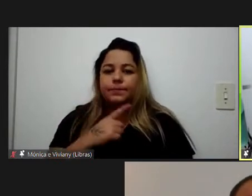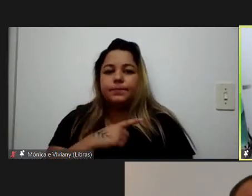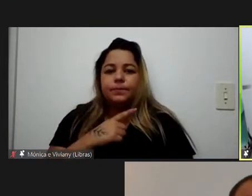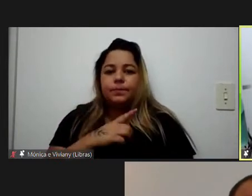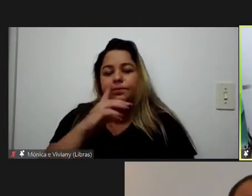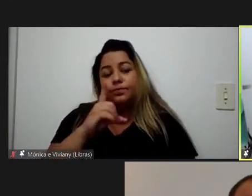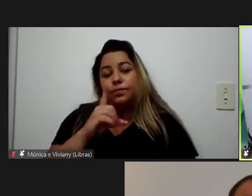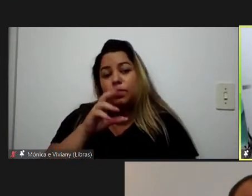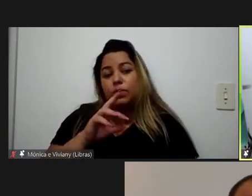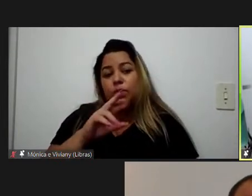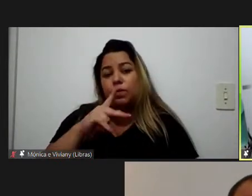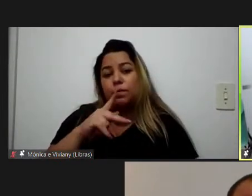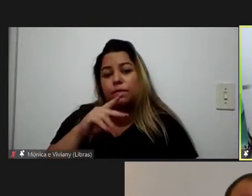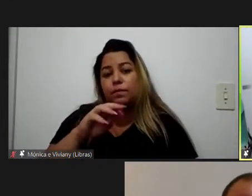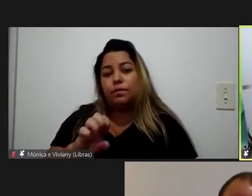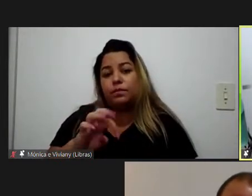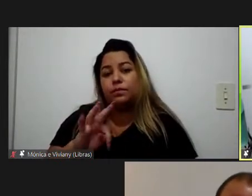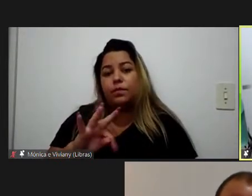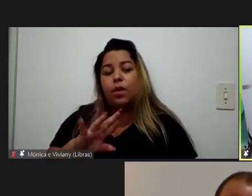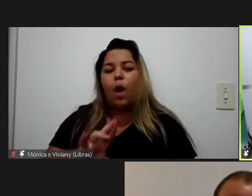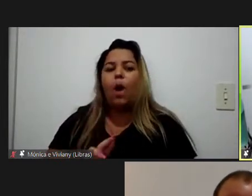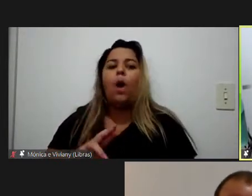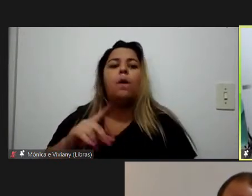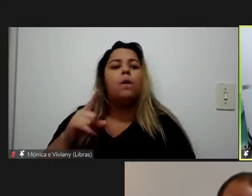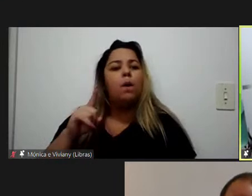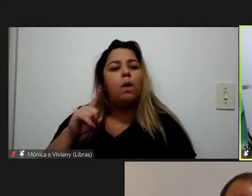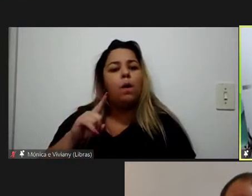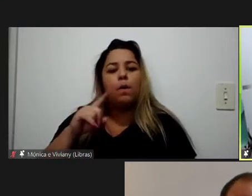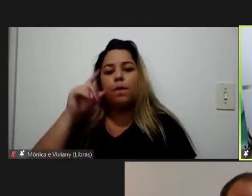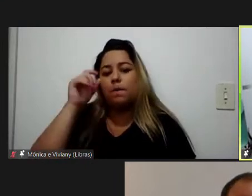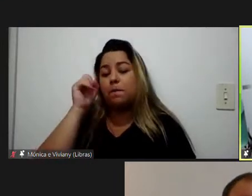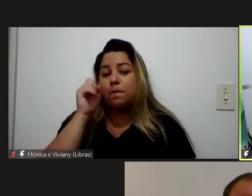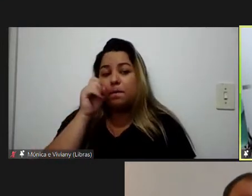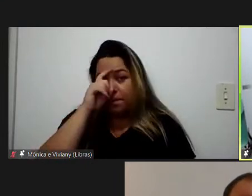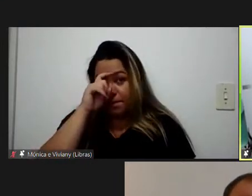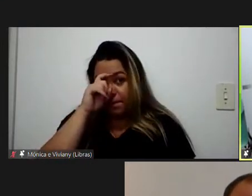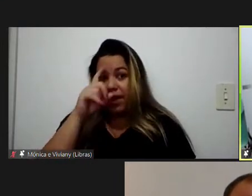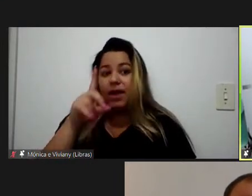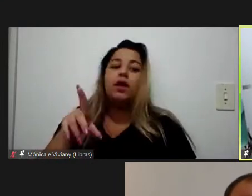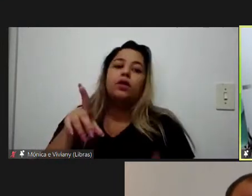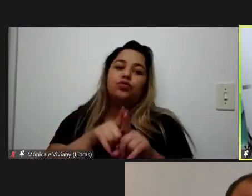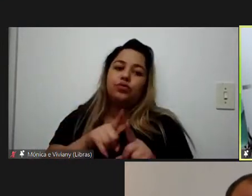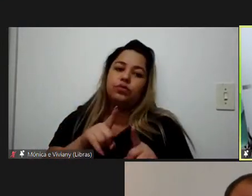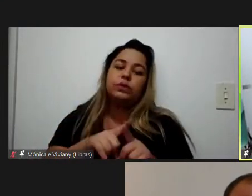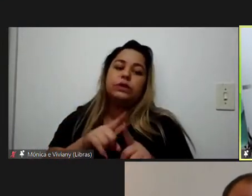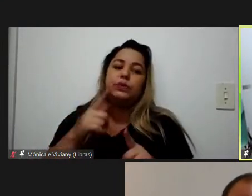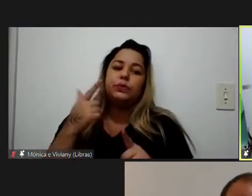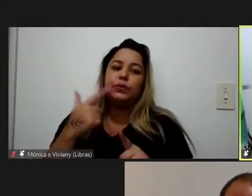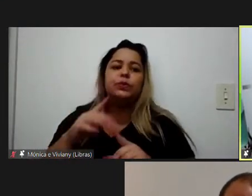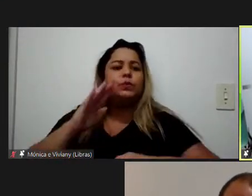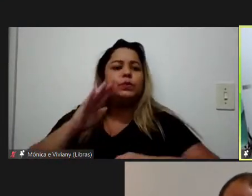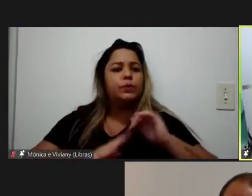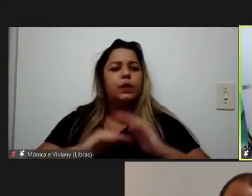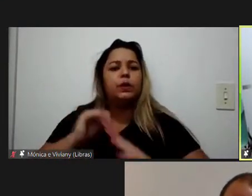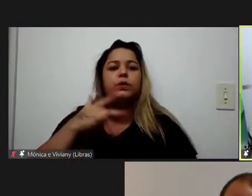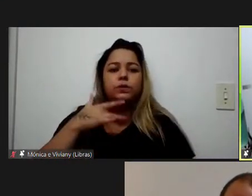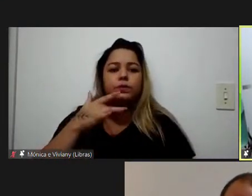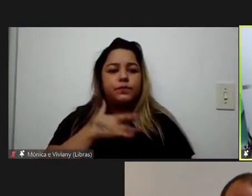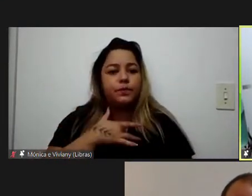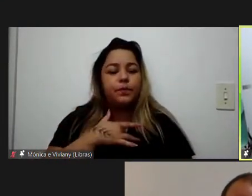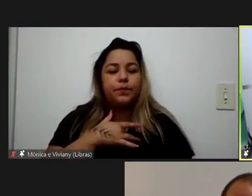nothing alone. It's like Dr. Peter say, we have the doctor, the nurse, we have a training team,